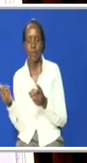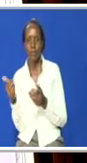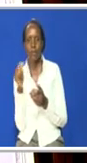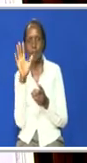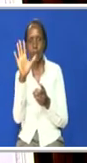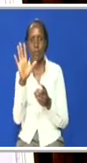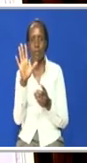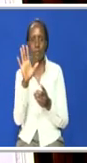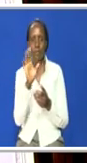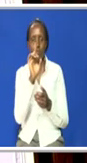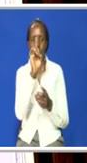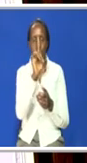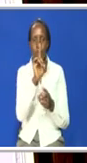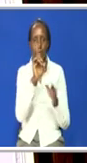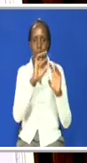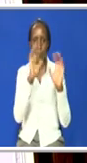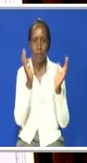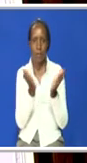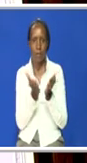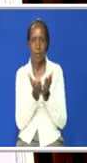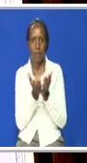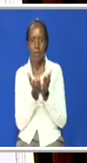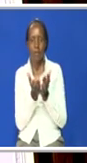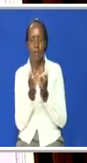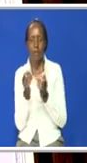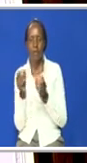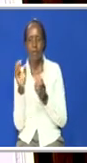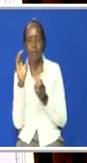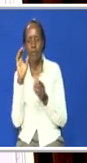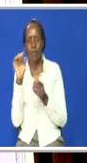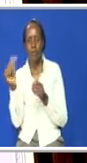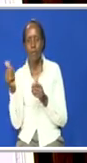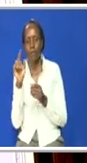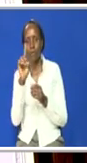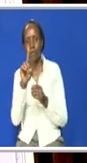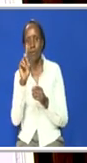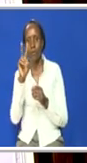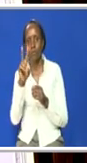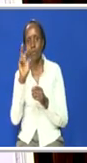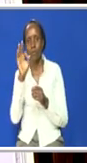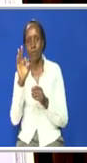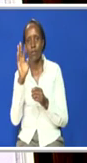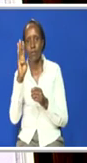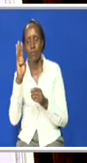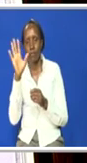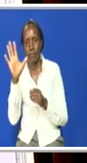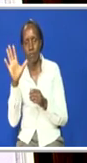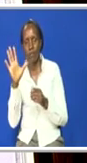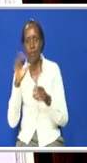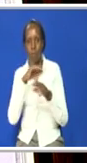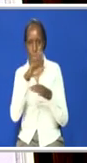One, two, three, four, five. And then we count them